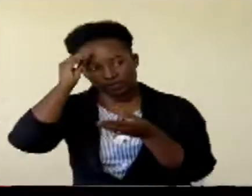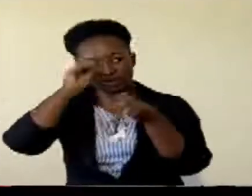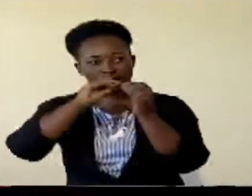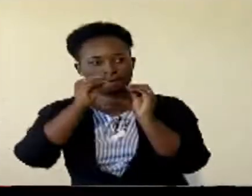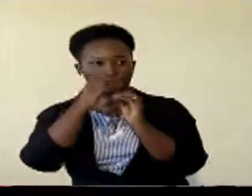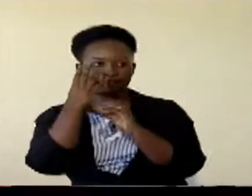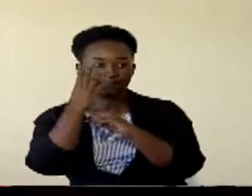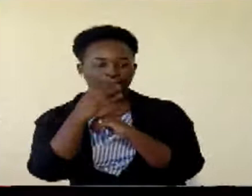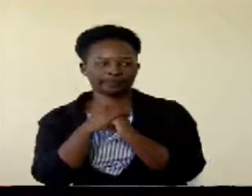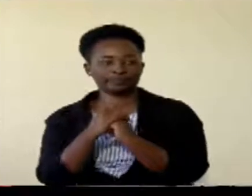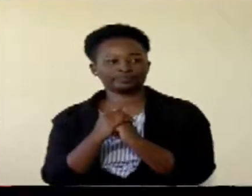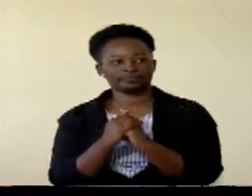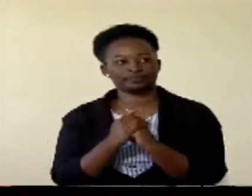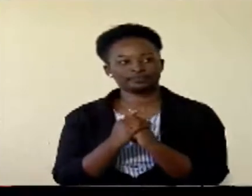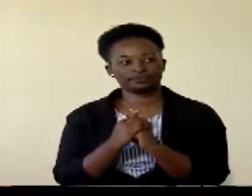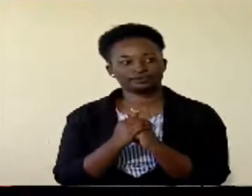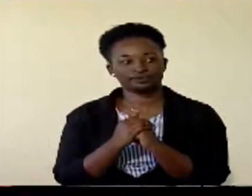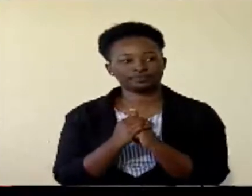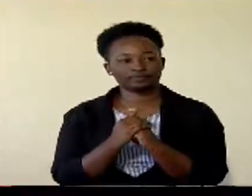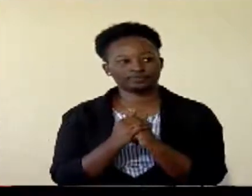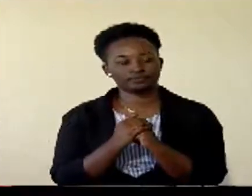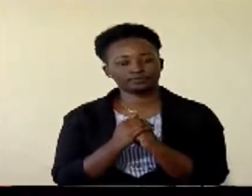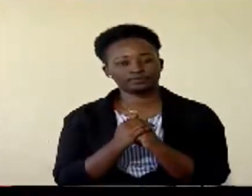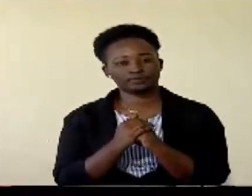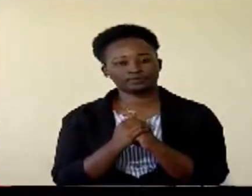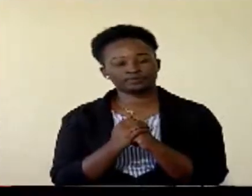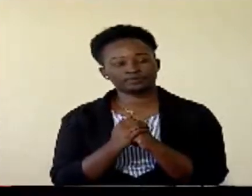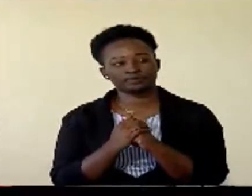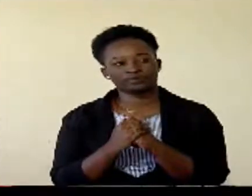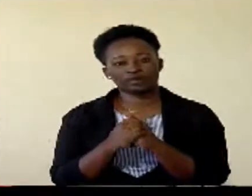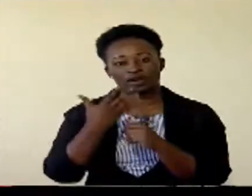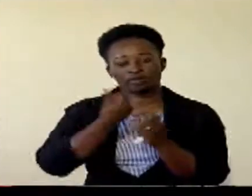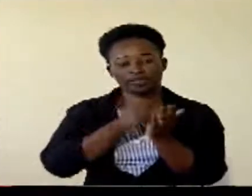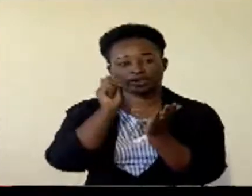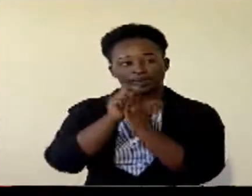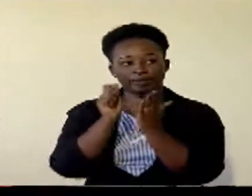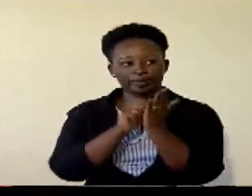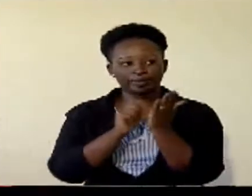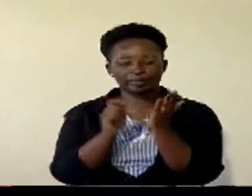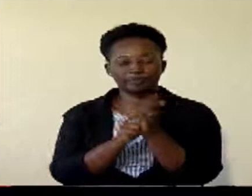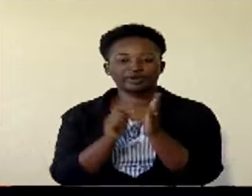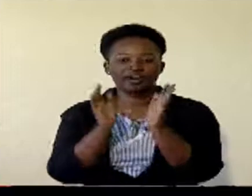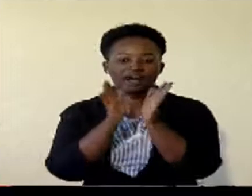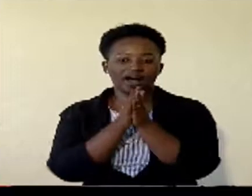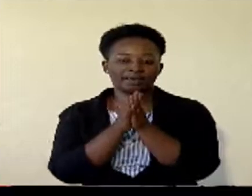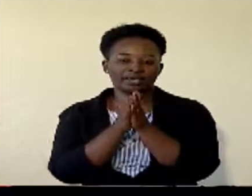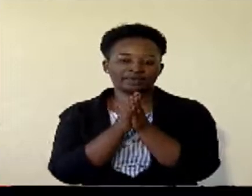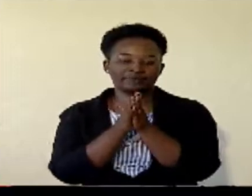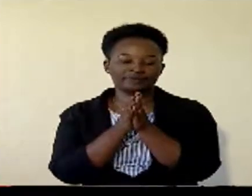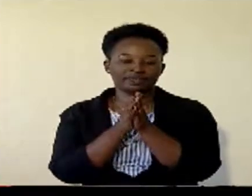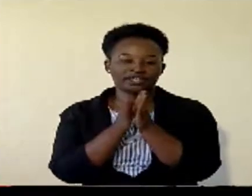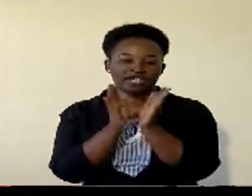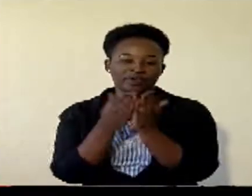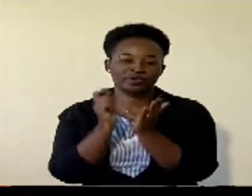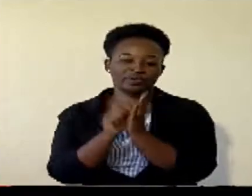4. Okay? So have your calculator, have your notebook, so that you are ready for